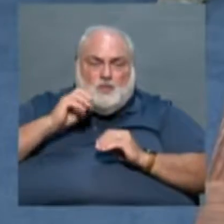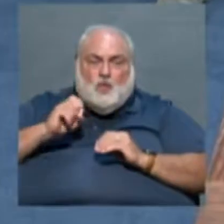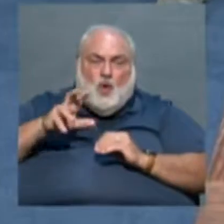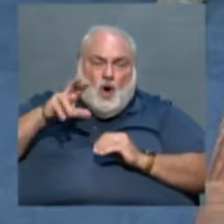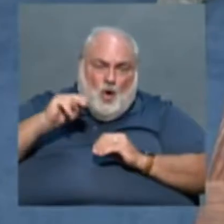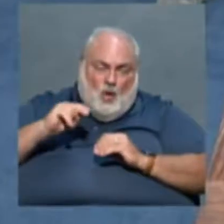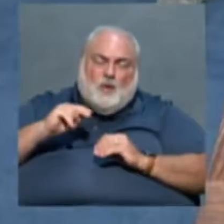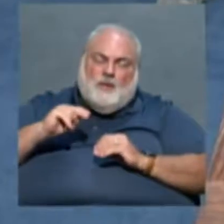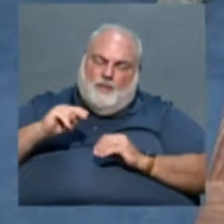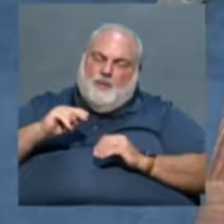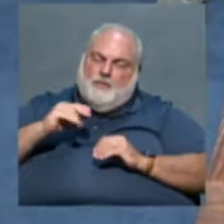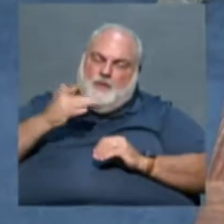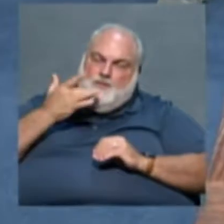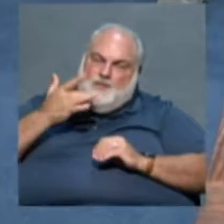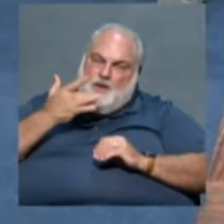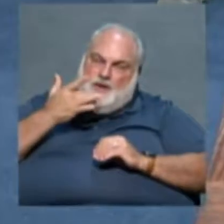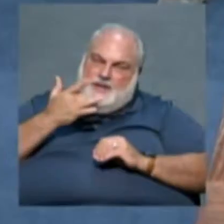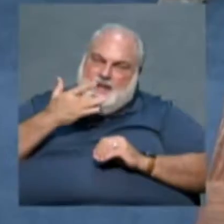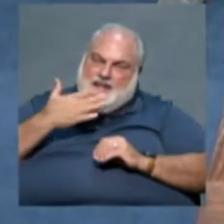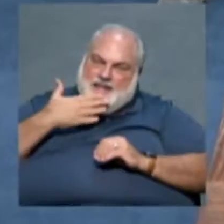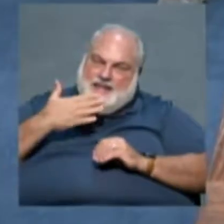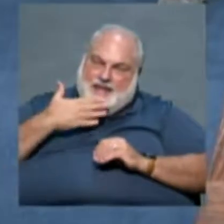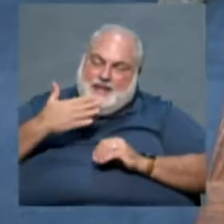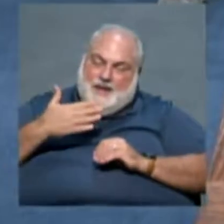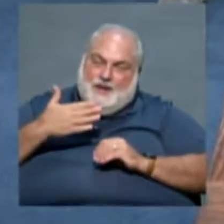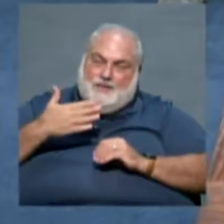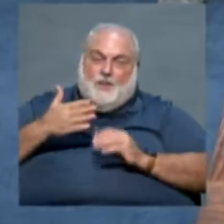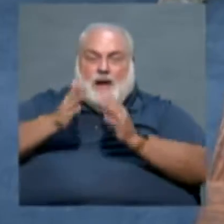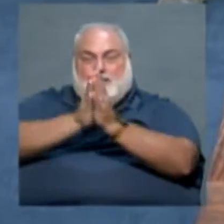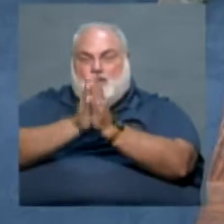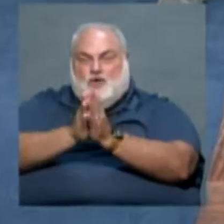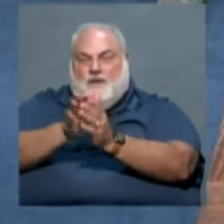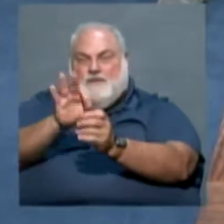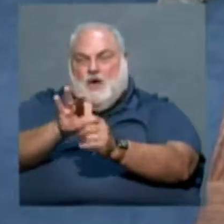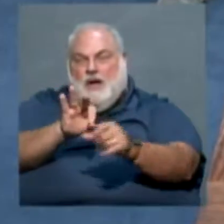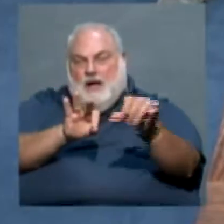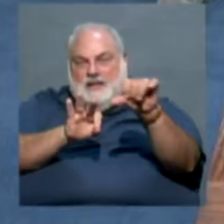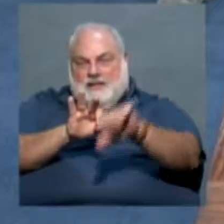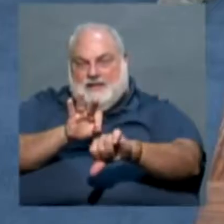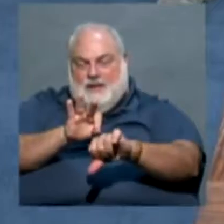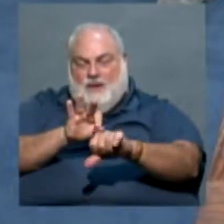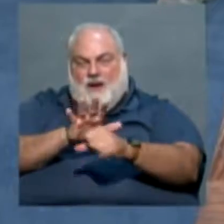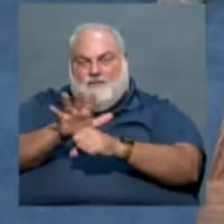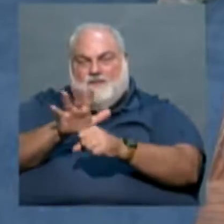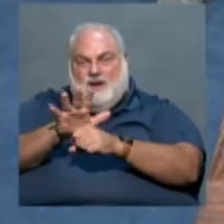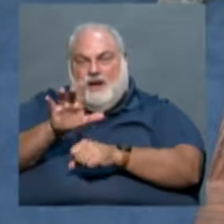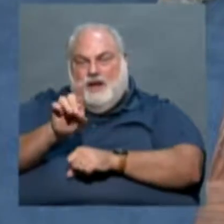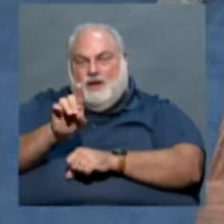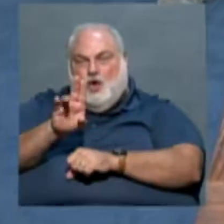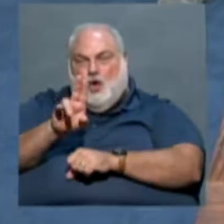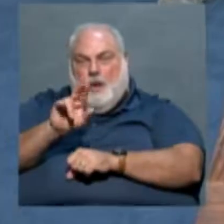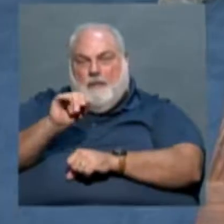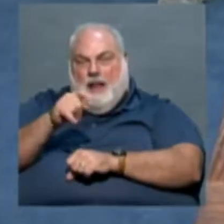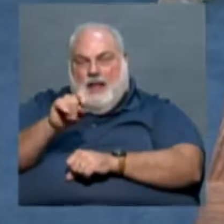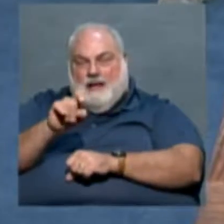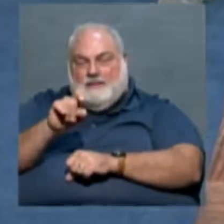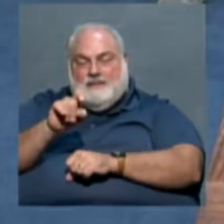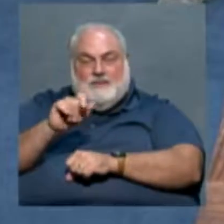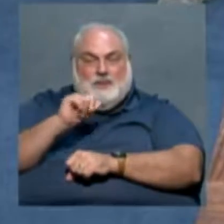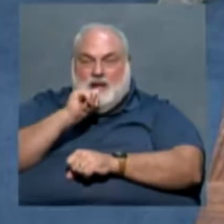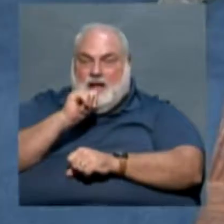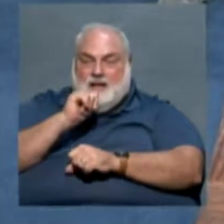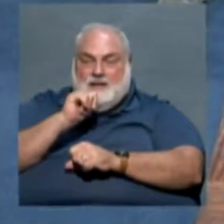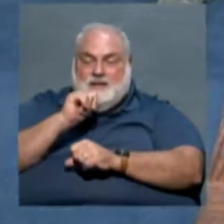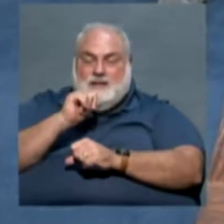Jan Sampson. In summary, I ask that you deny this rezoning. We have enough duplexes. We're not asking that you tear down what's there,